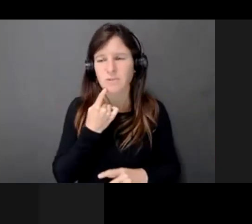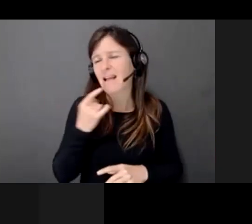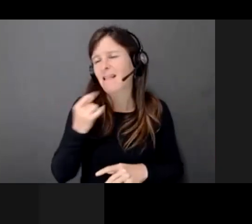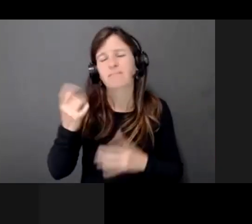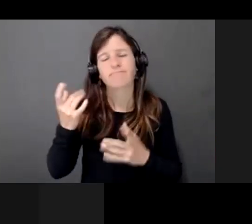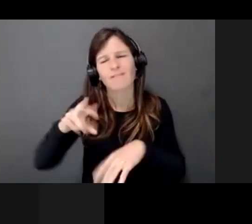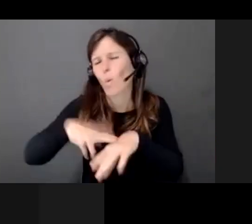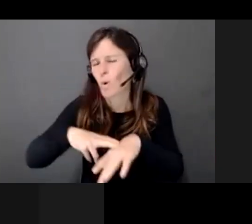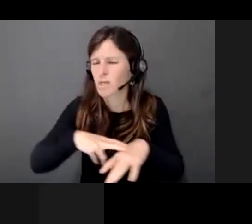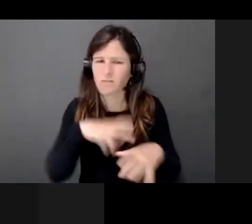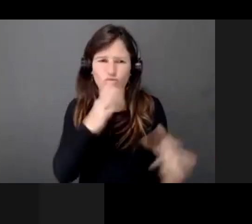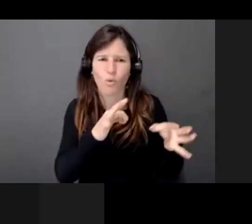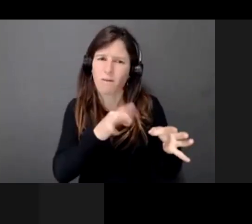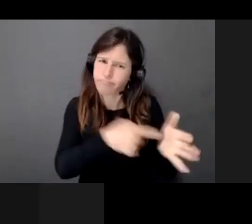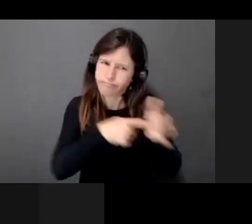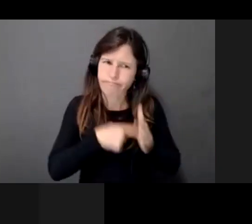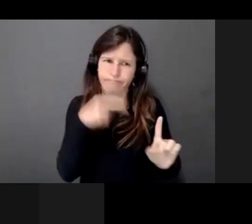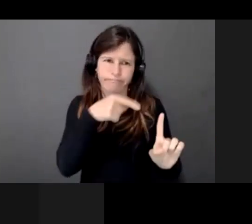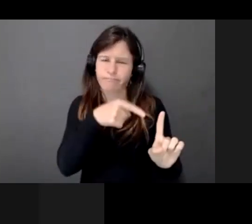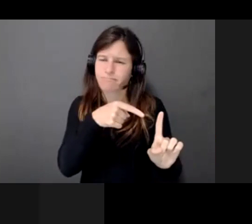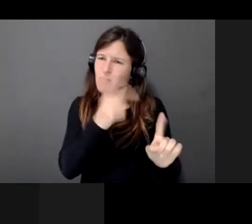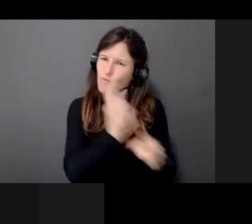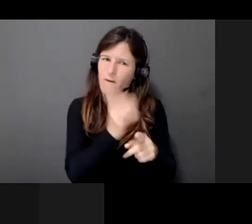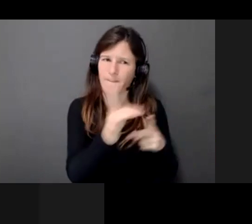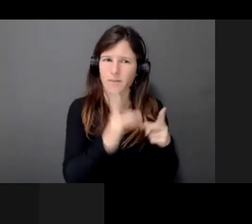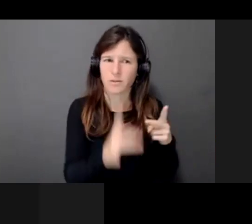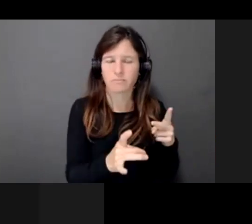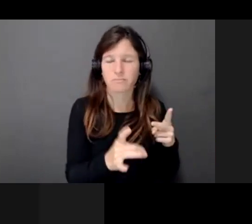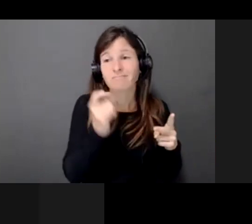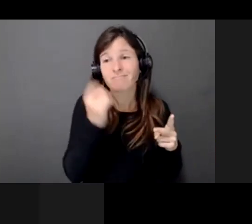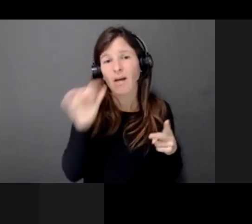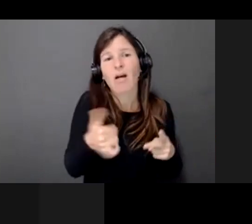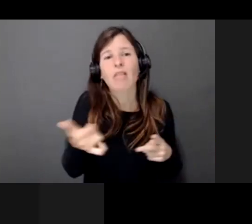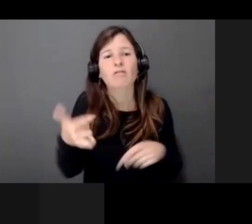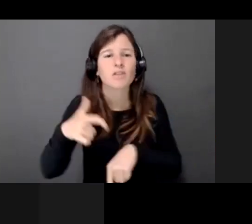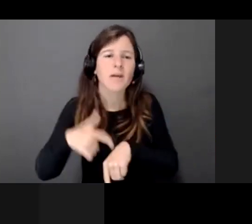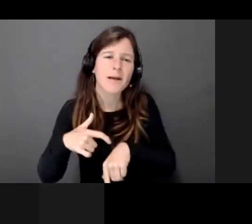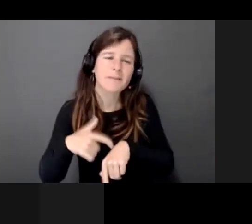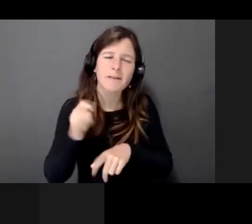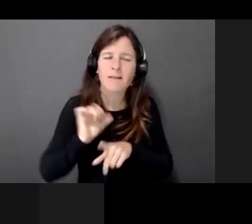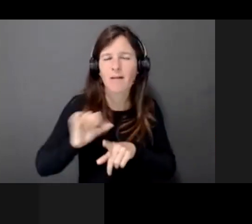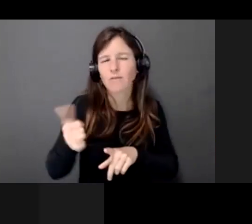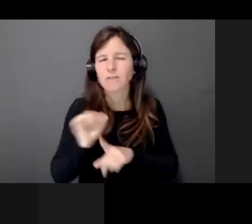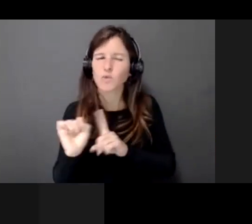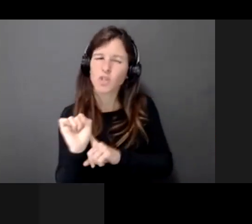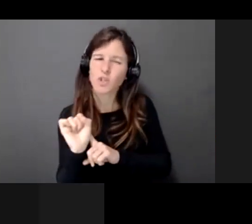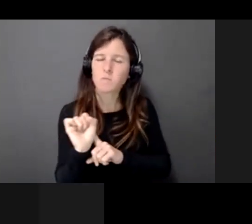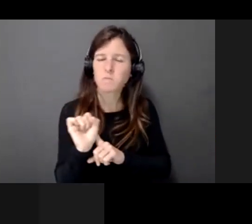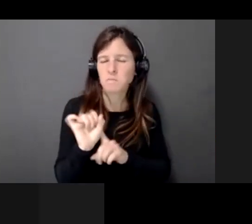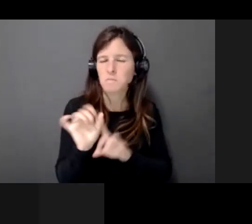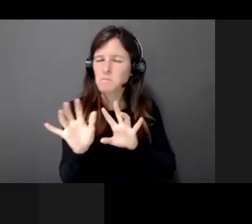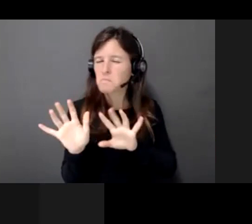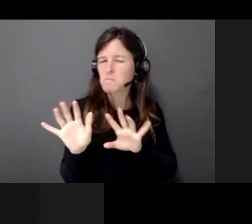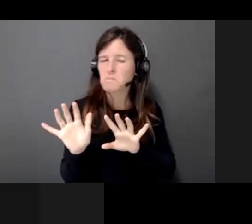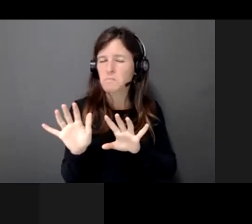is appropriately engaged. But there are other times where the appropriateness of